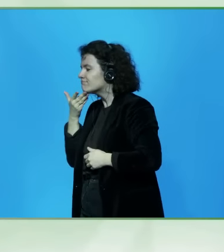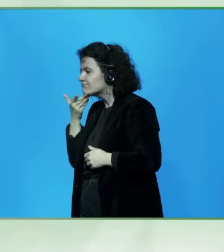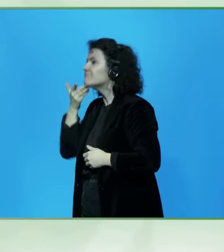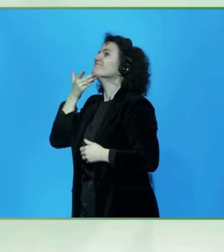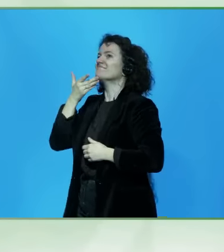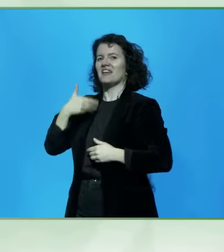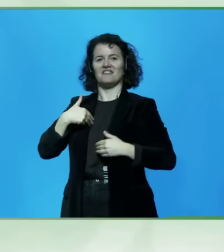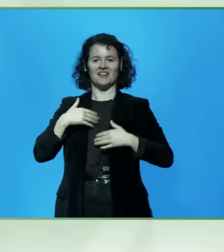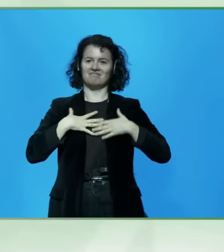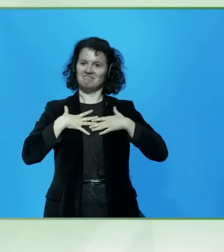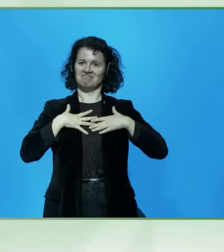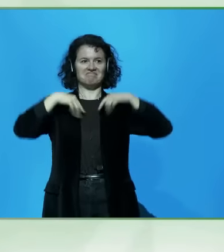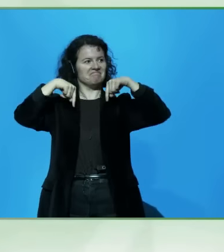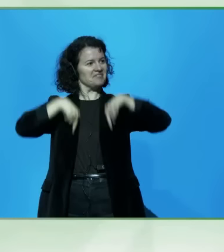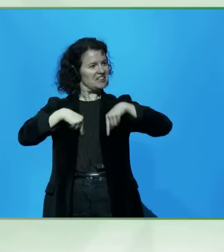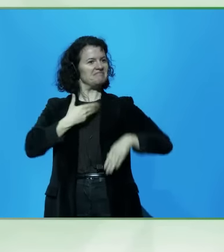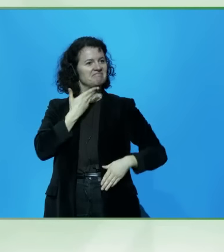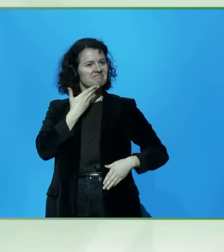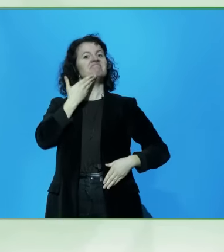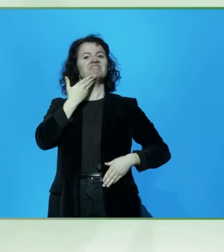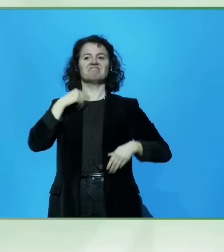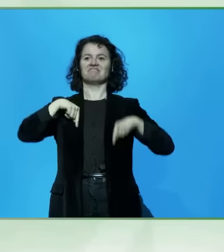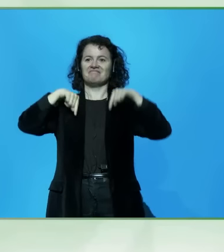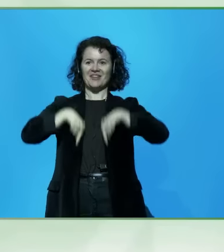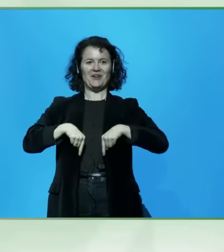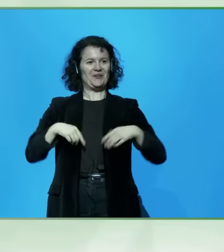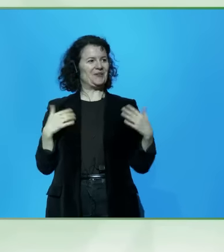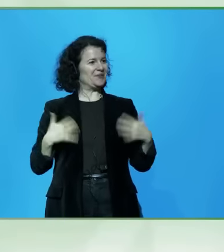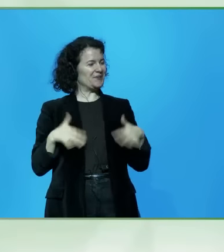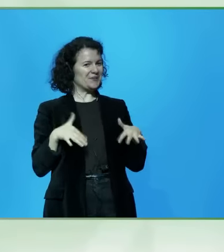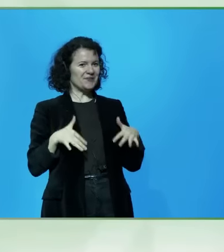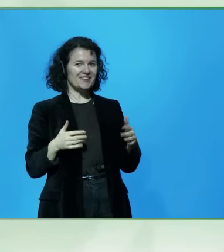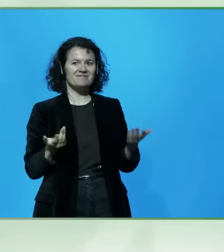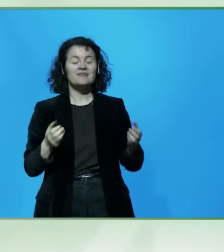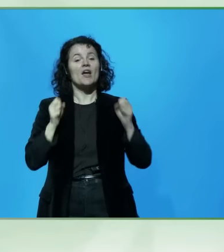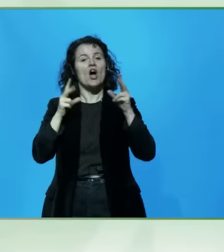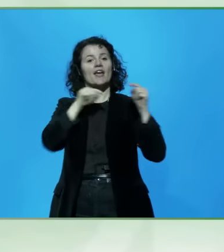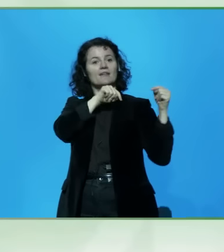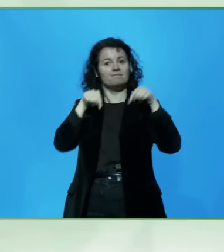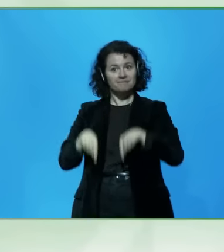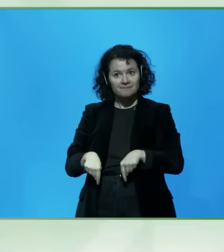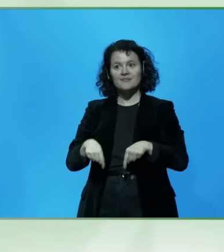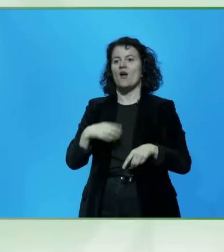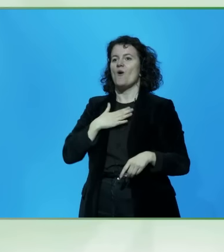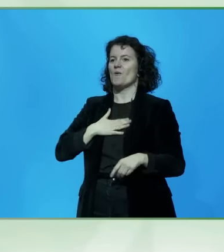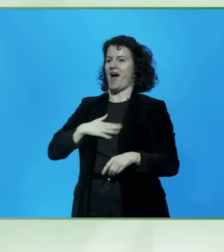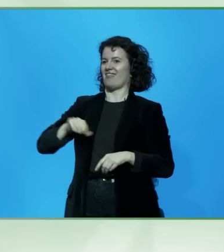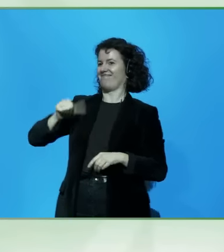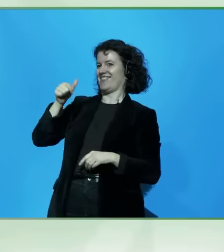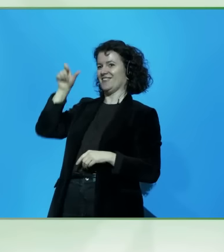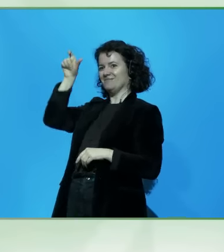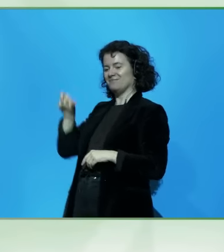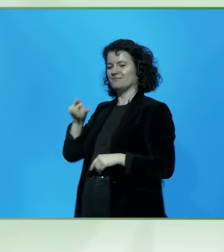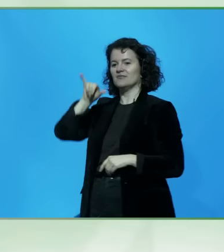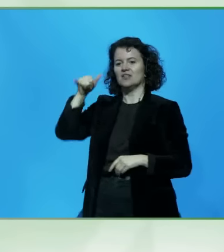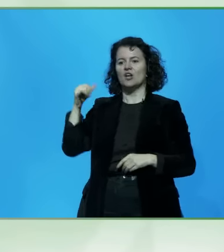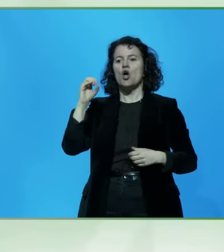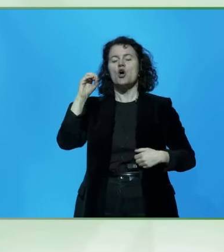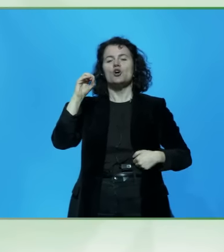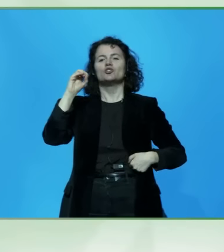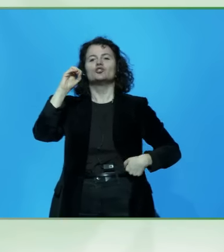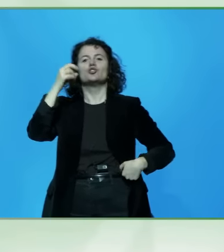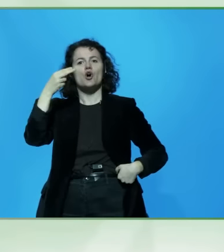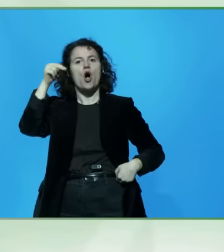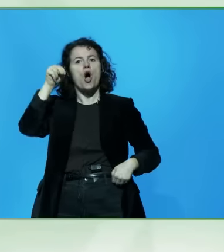ado, we want to start this special event with a keynote from His Excellency, Mr. John Brandolino, who